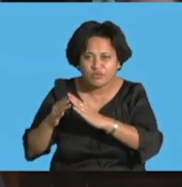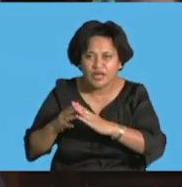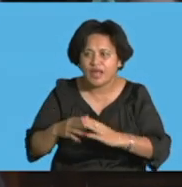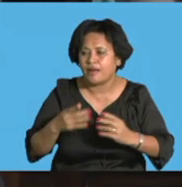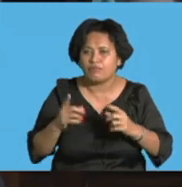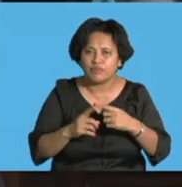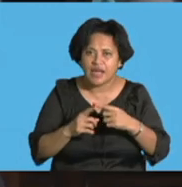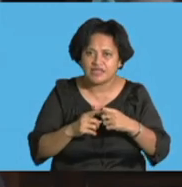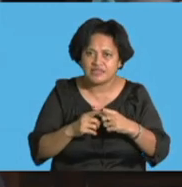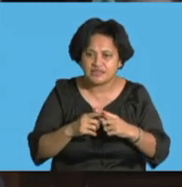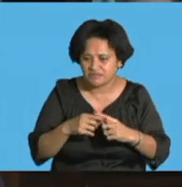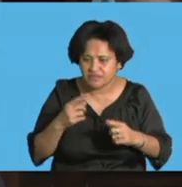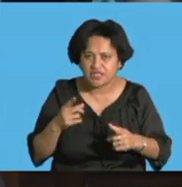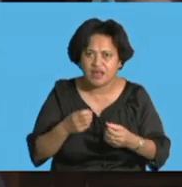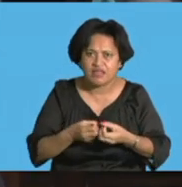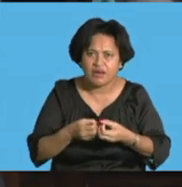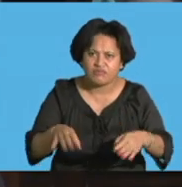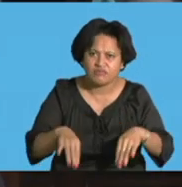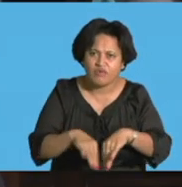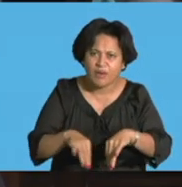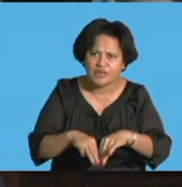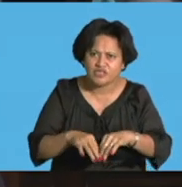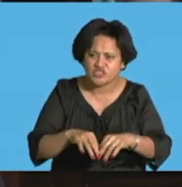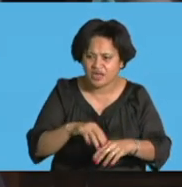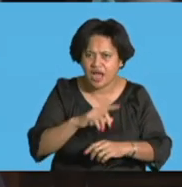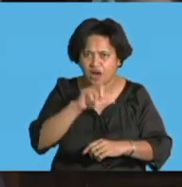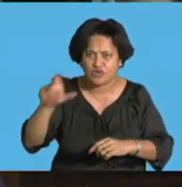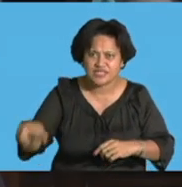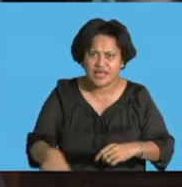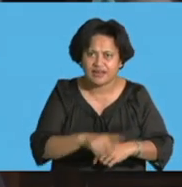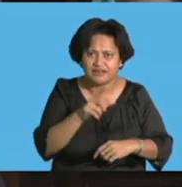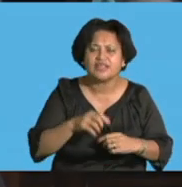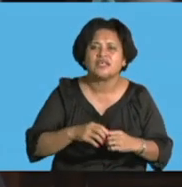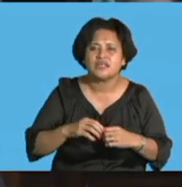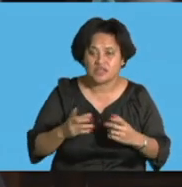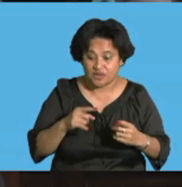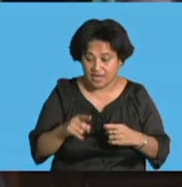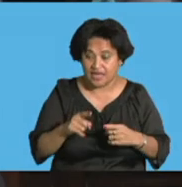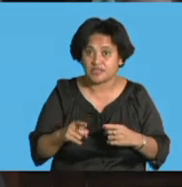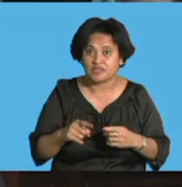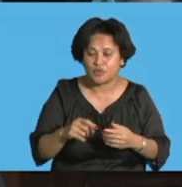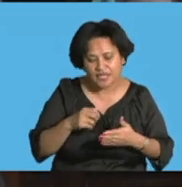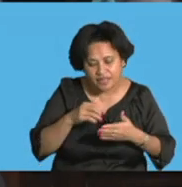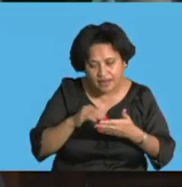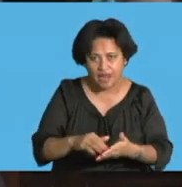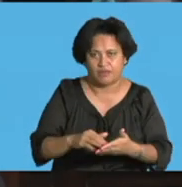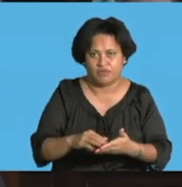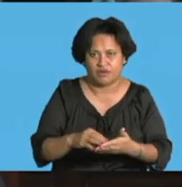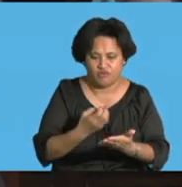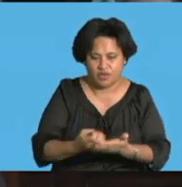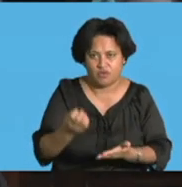recycling businesses. These will create additional jobs and assist in the growth of the economy. It should be